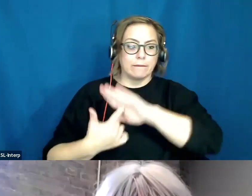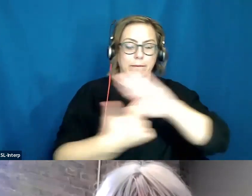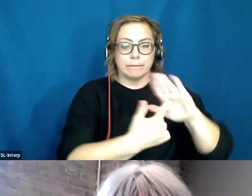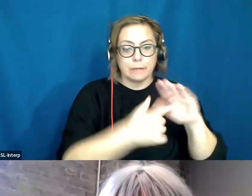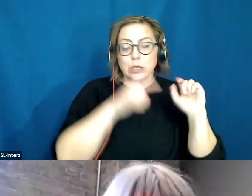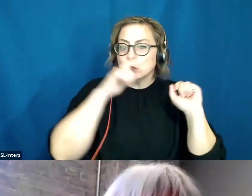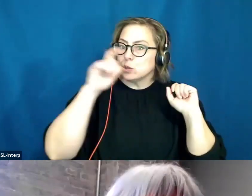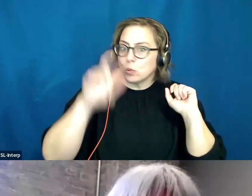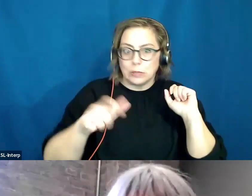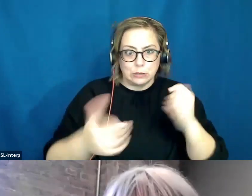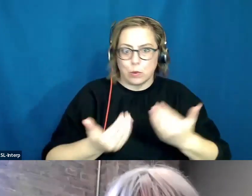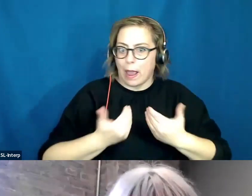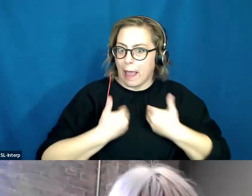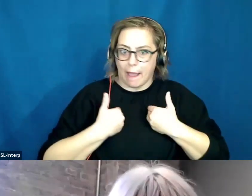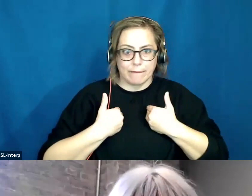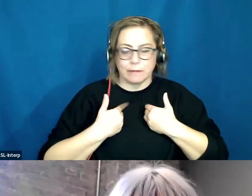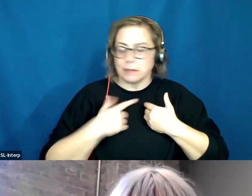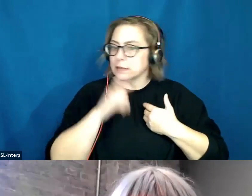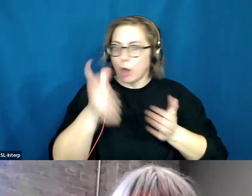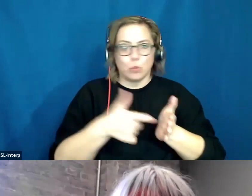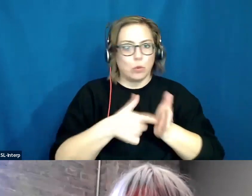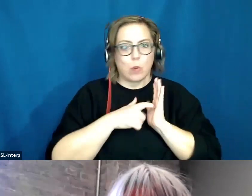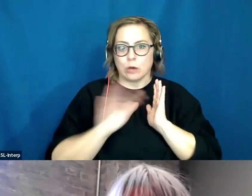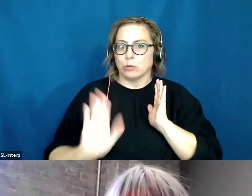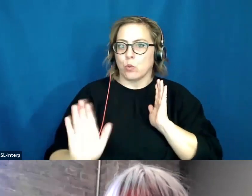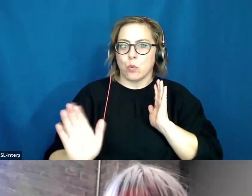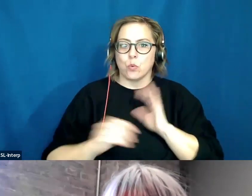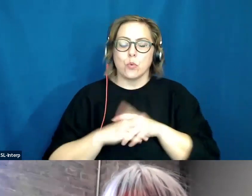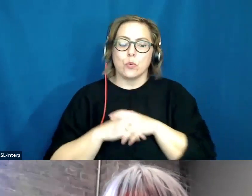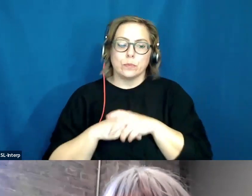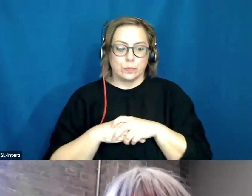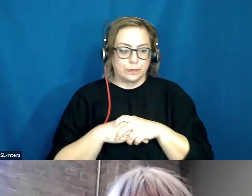create work. That is not a requirement.